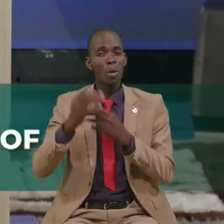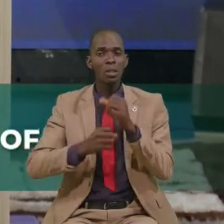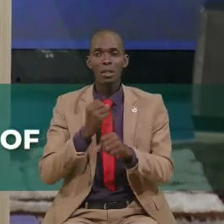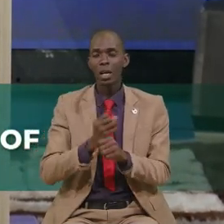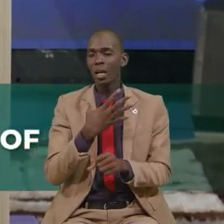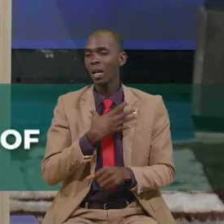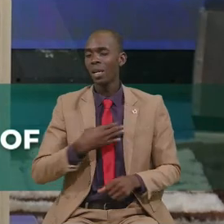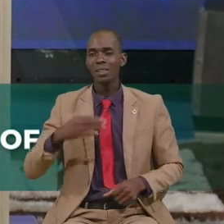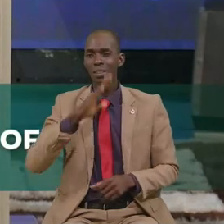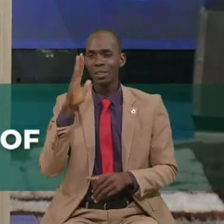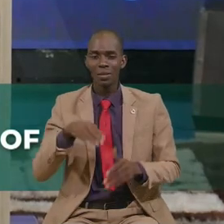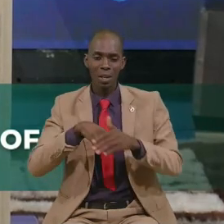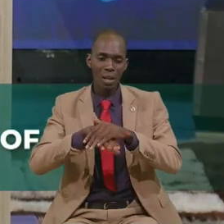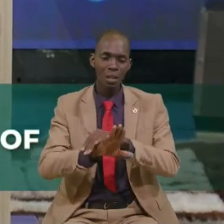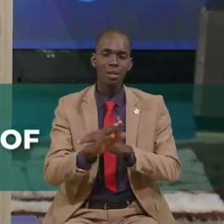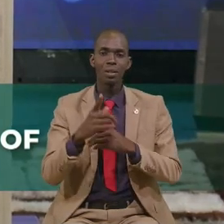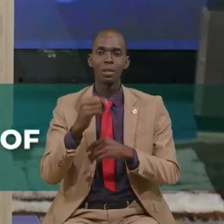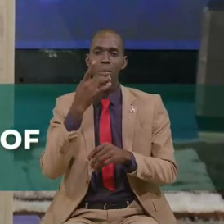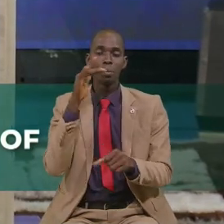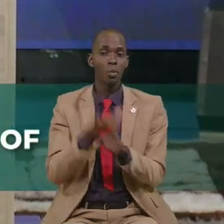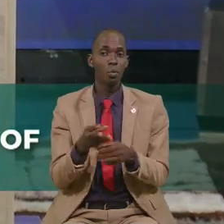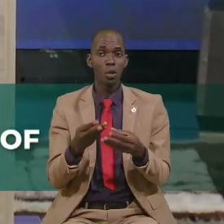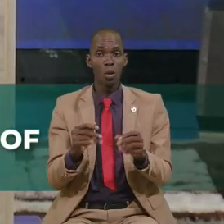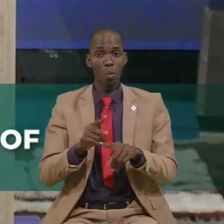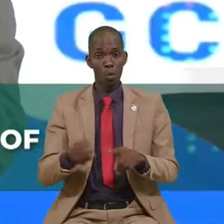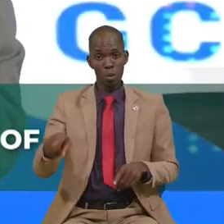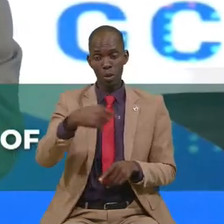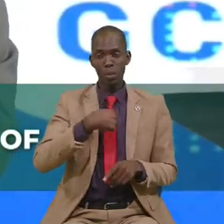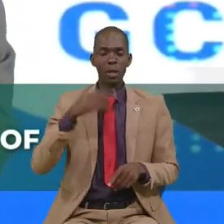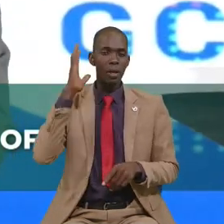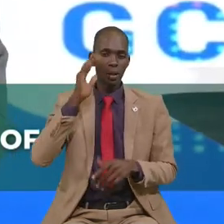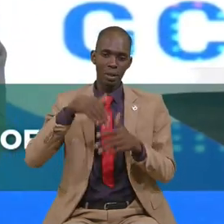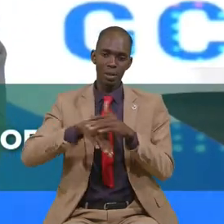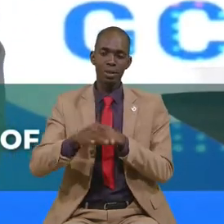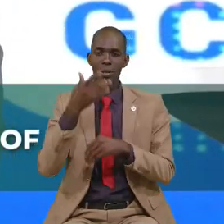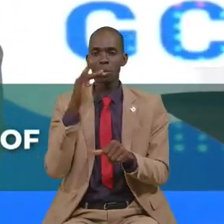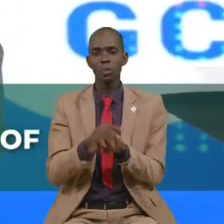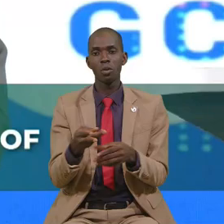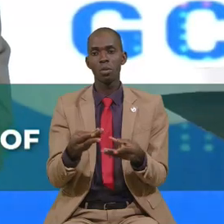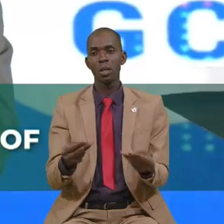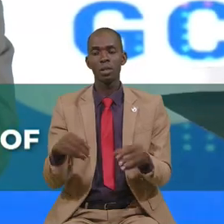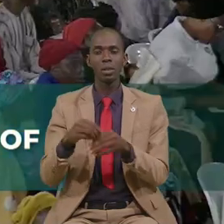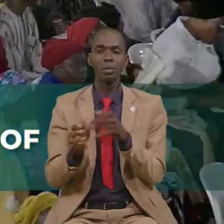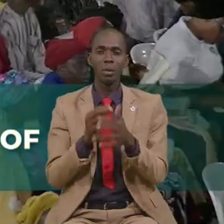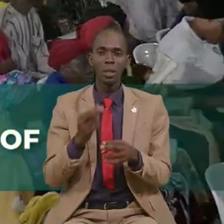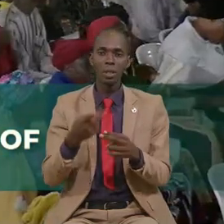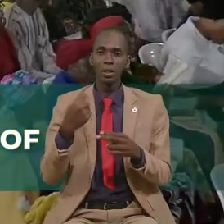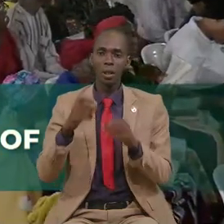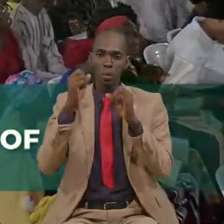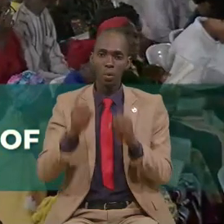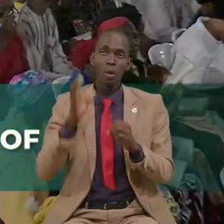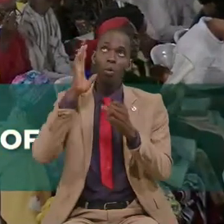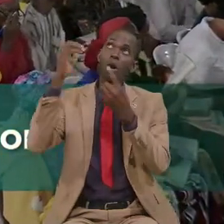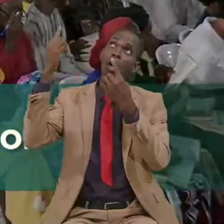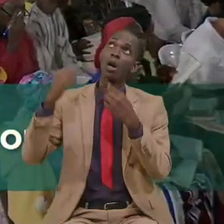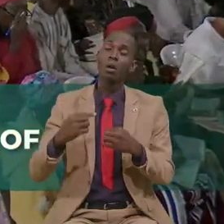entered the promised land. But we are going to enter. The power is going to come. The anointing